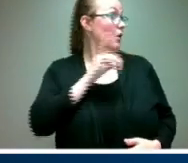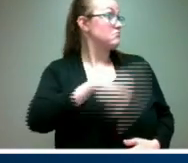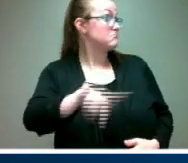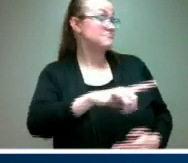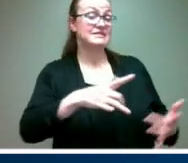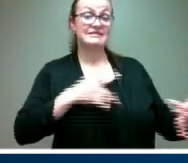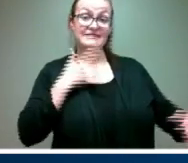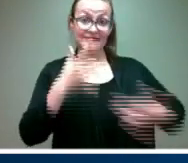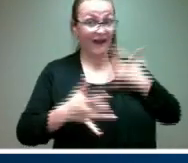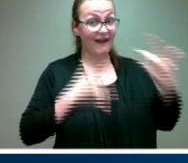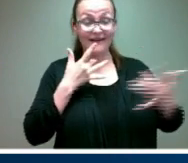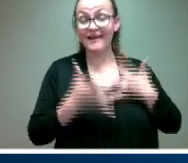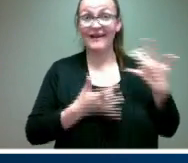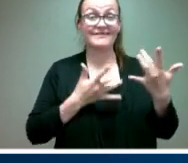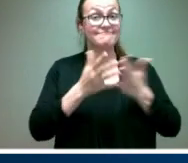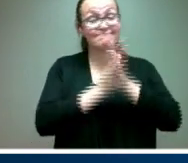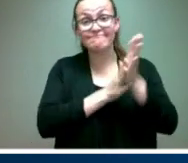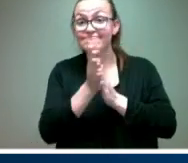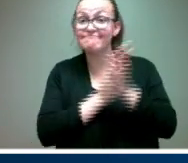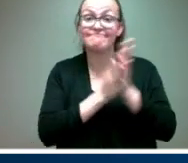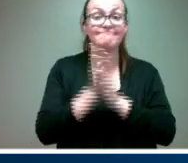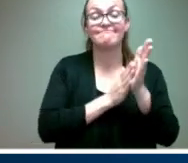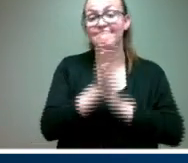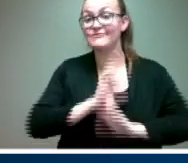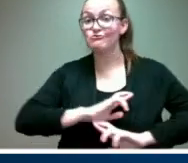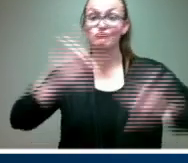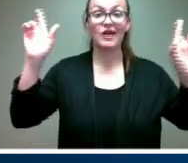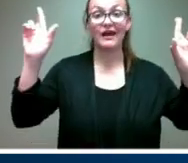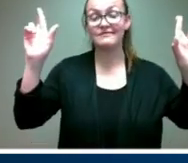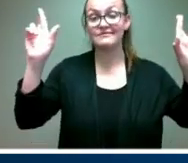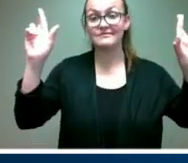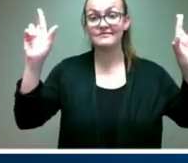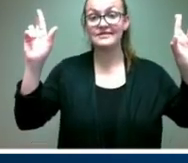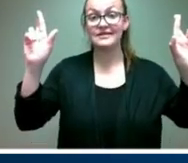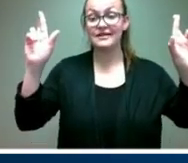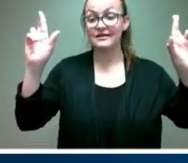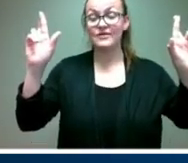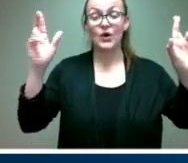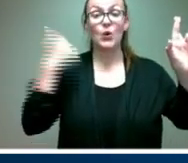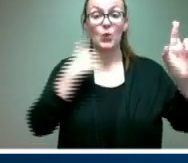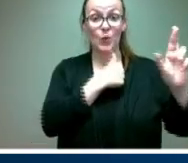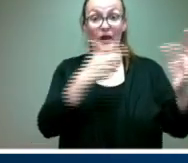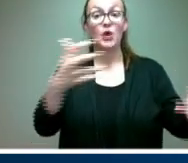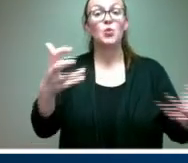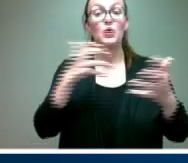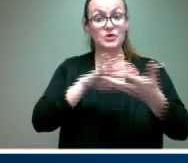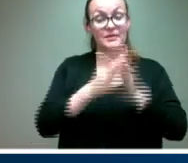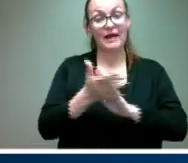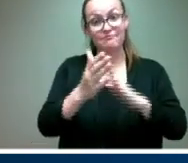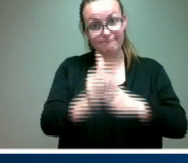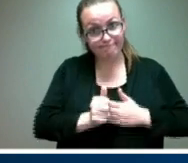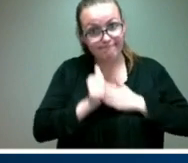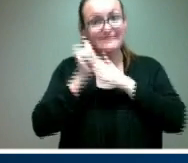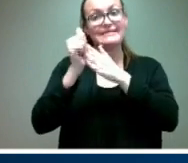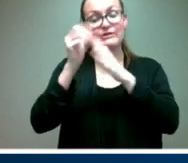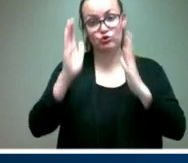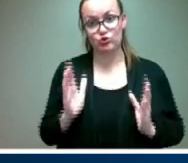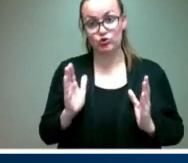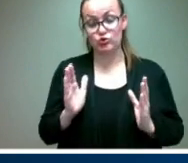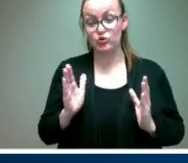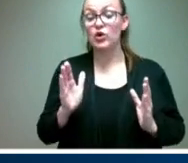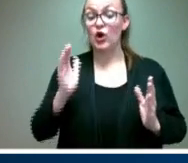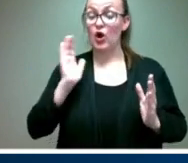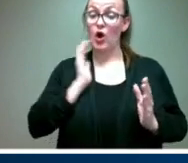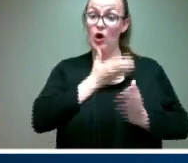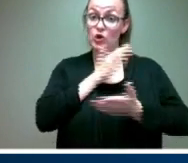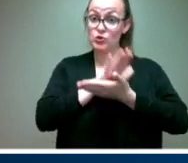those barriers, so that we can make sure that we're leading. We're the largest school district. We're the capital